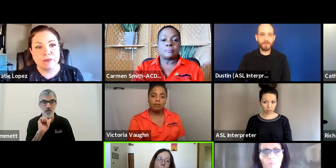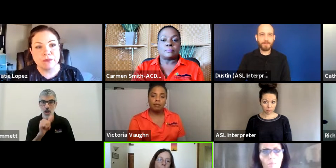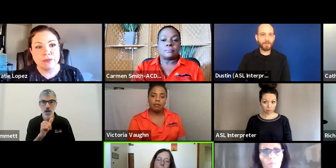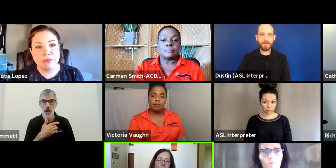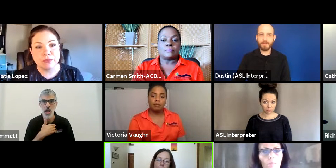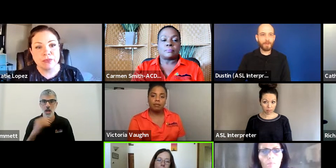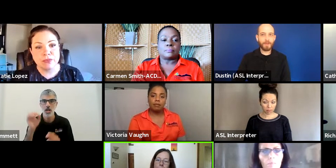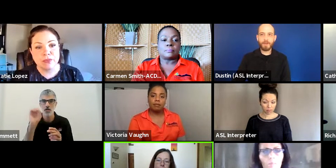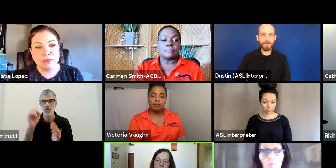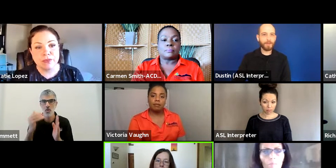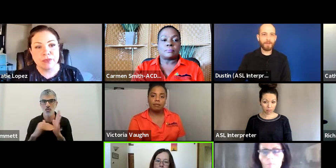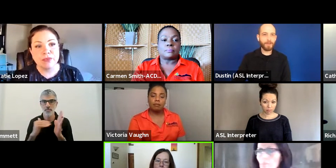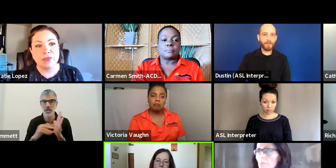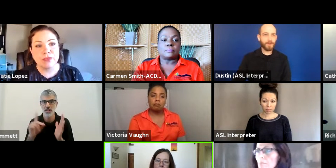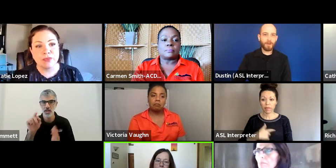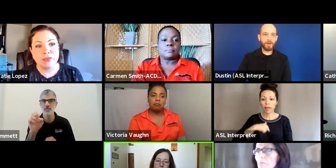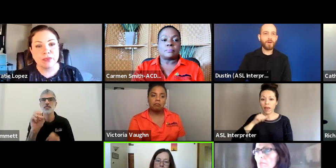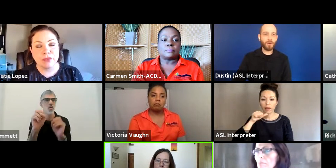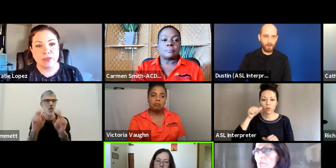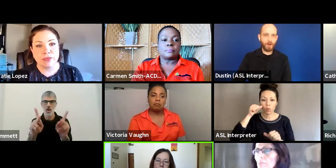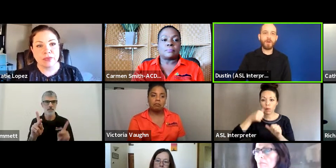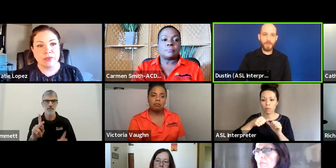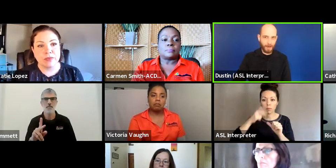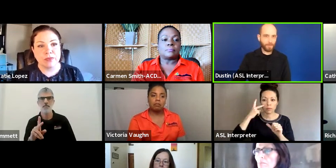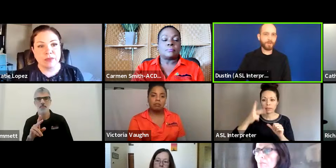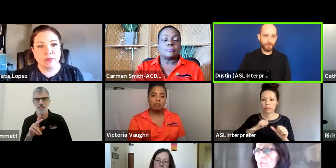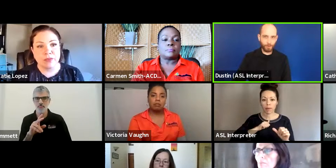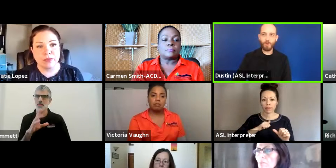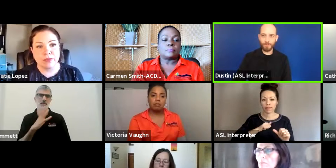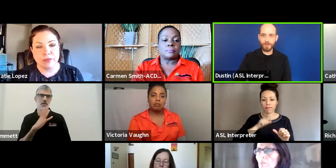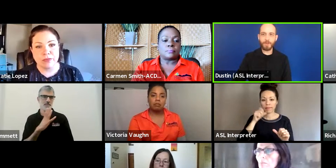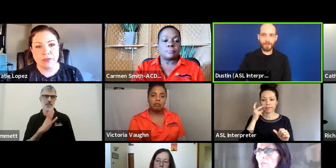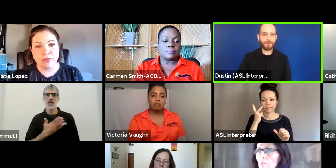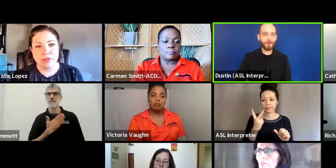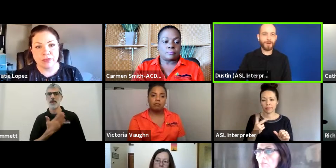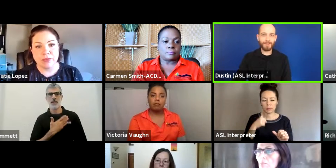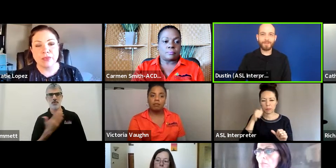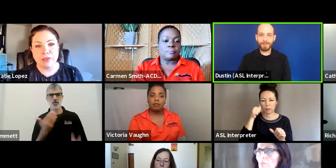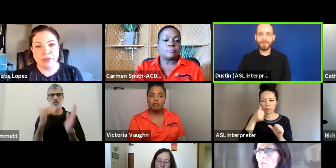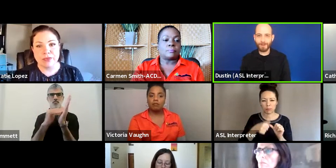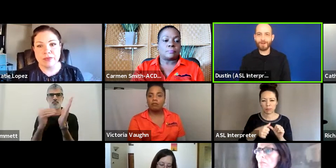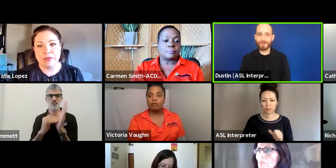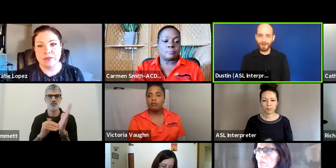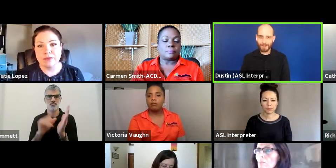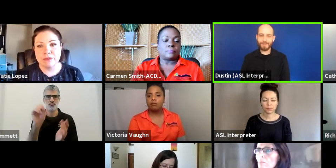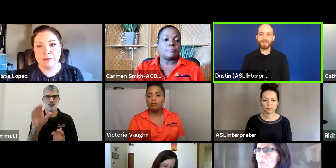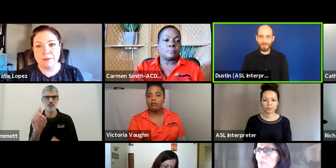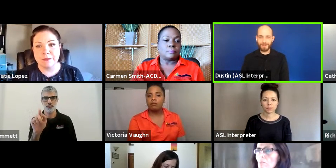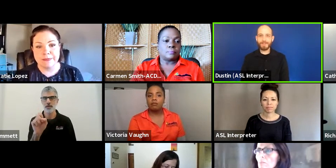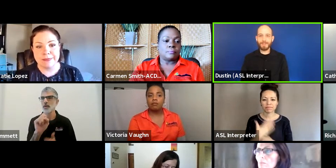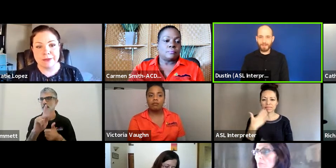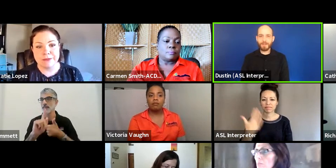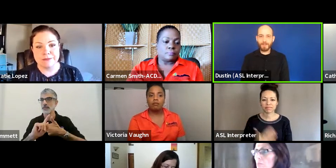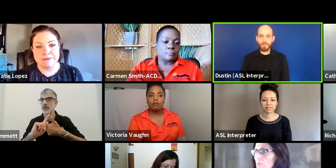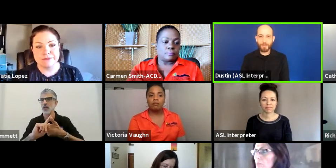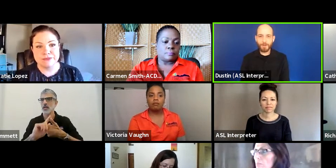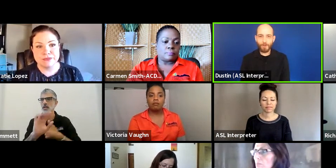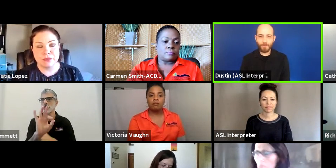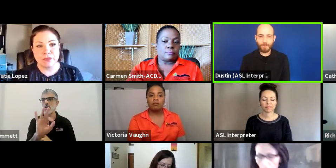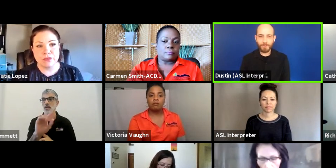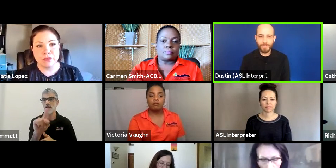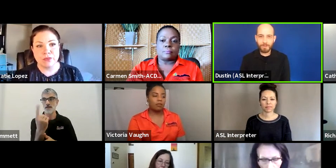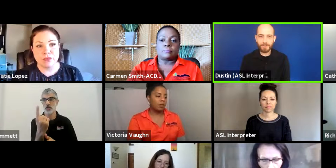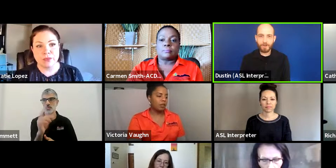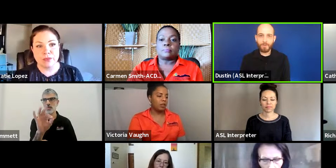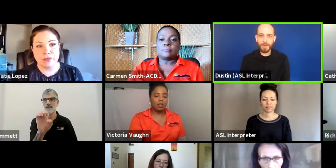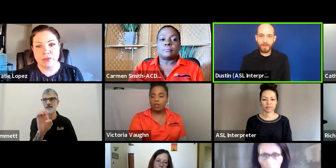I don't recall seeing them. I'd be happy to go over them again. Okay. Okay, thank you. All right. Be happy to go